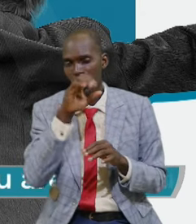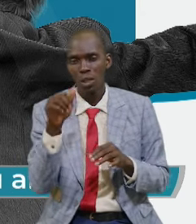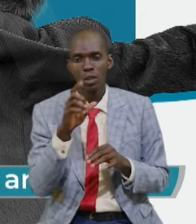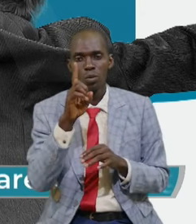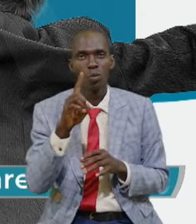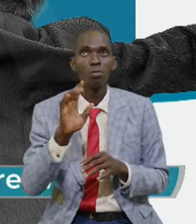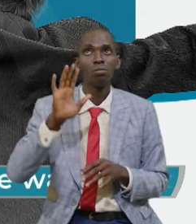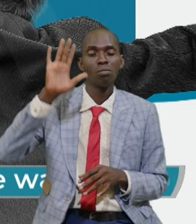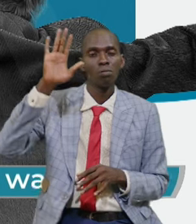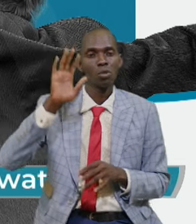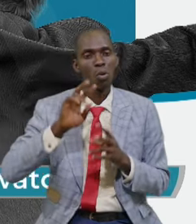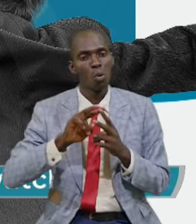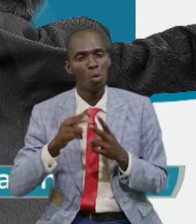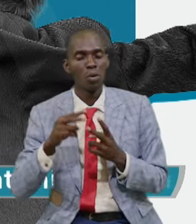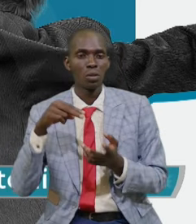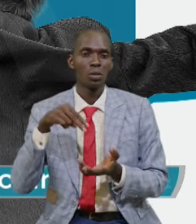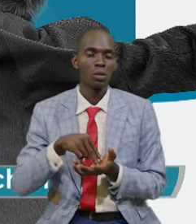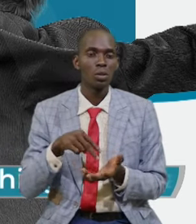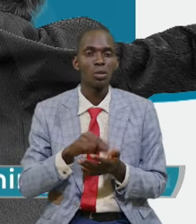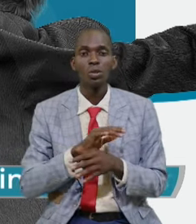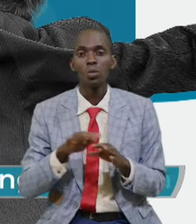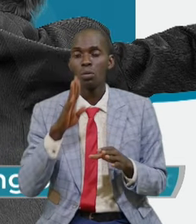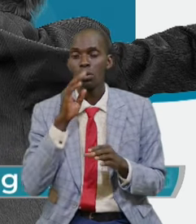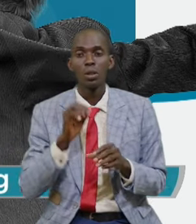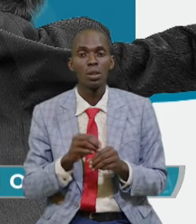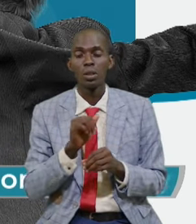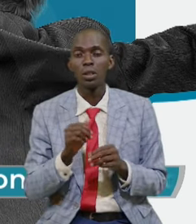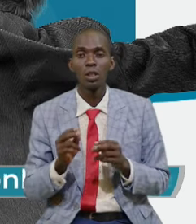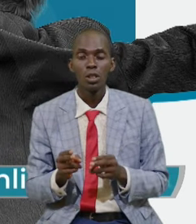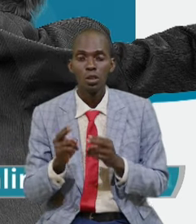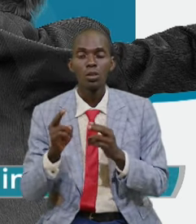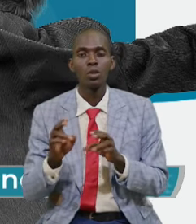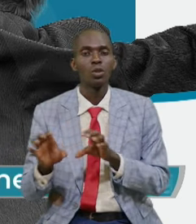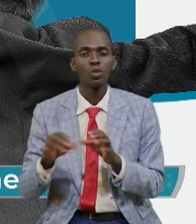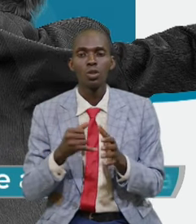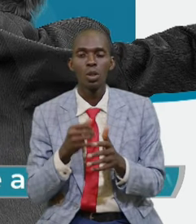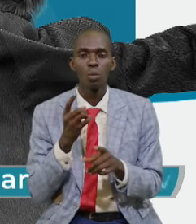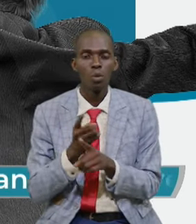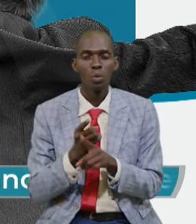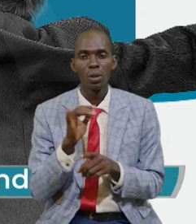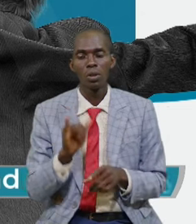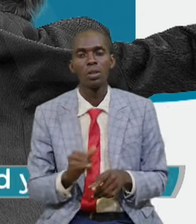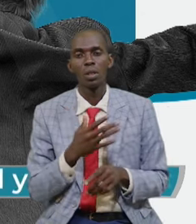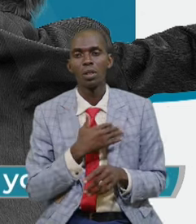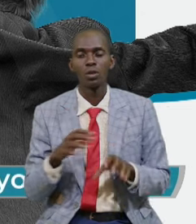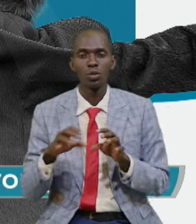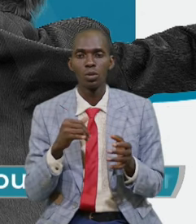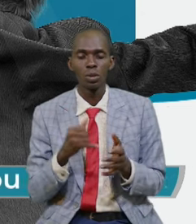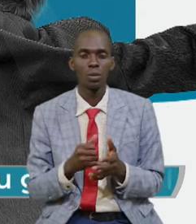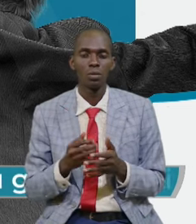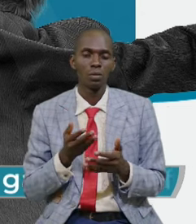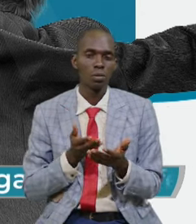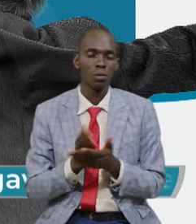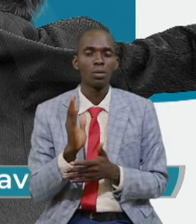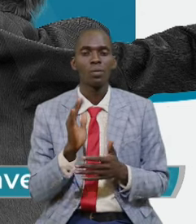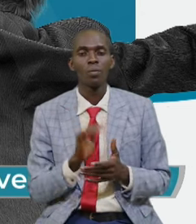are doing. Don't be in a hurry. Do it correctly and do it rightly. Please be